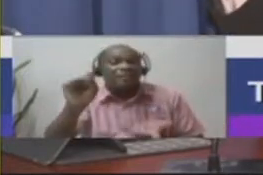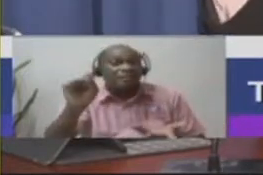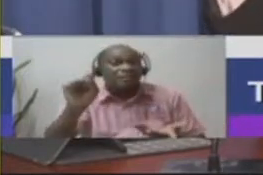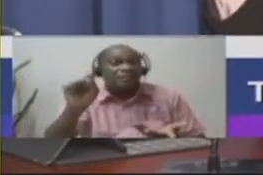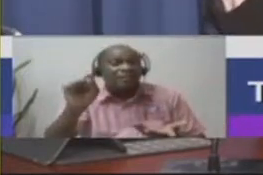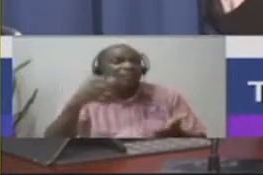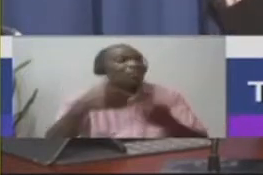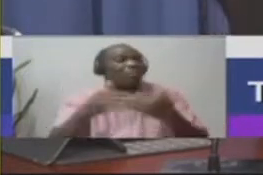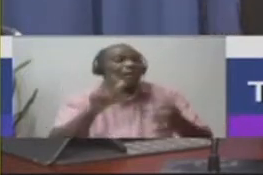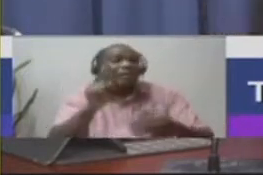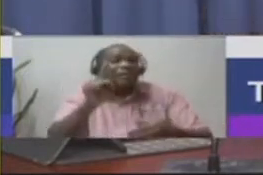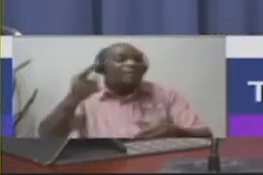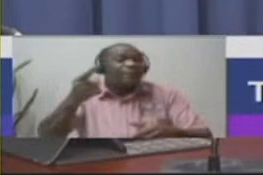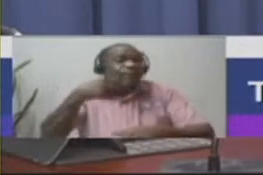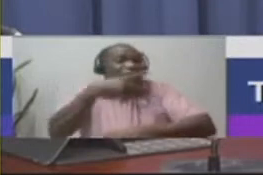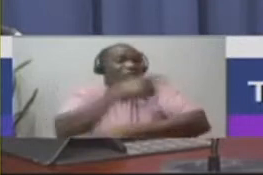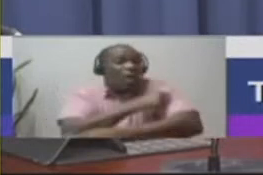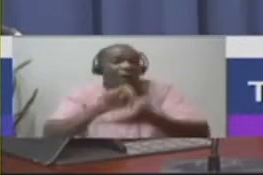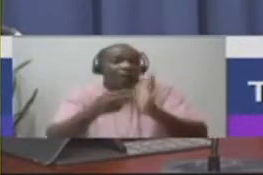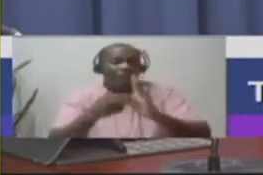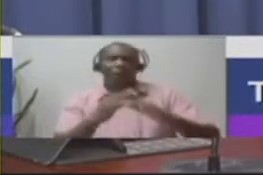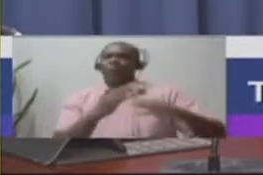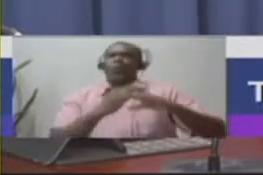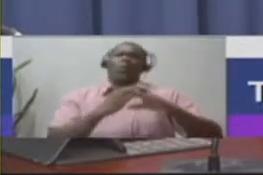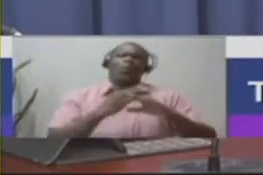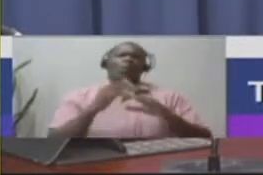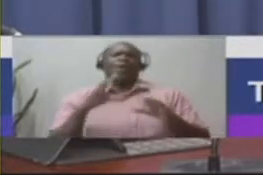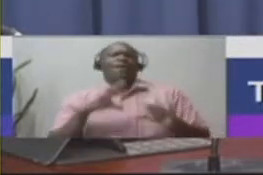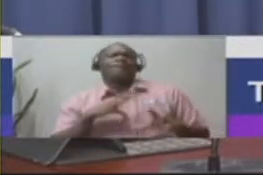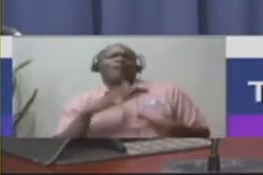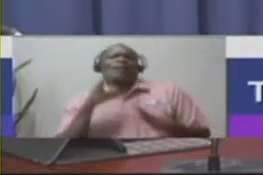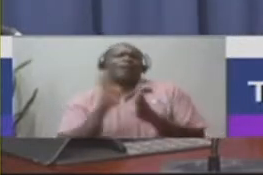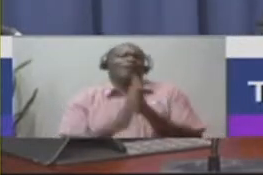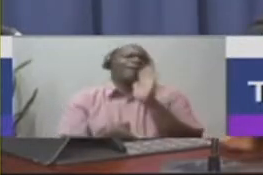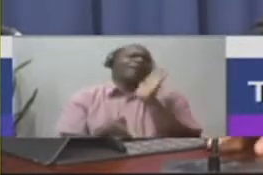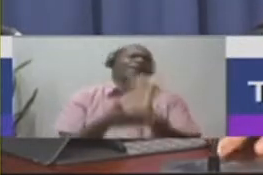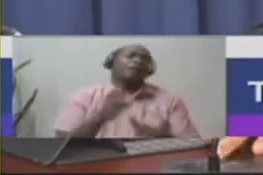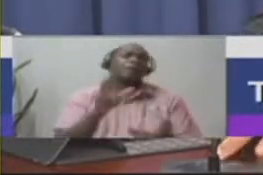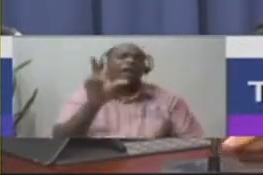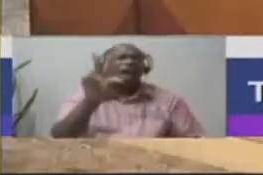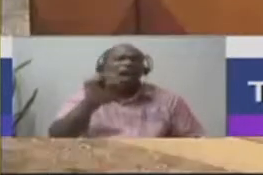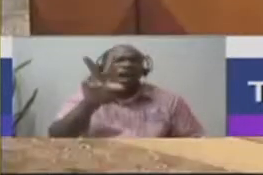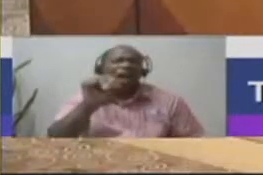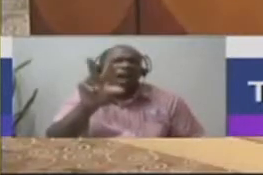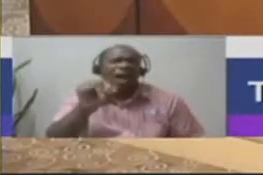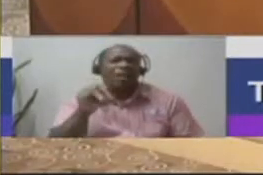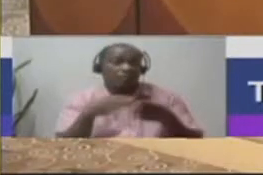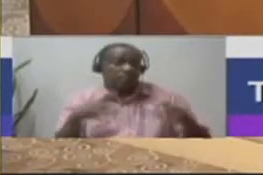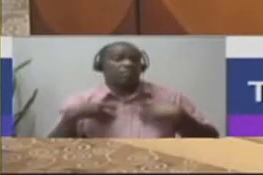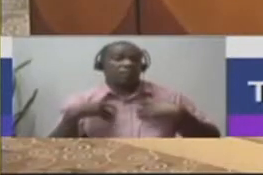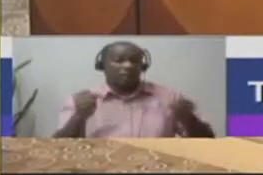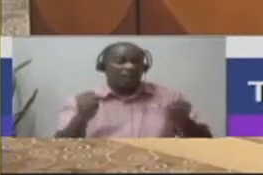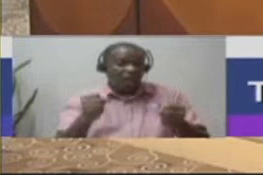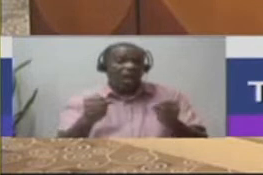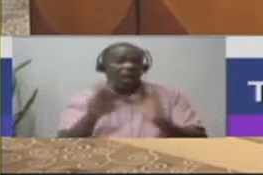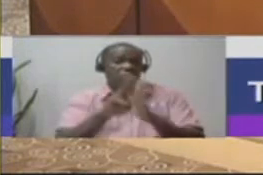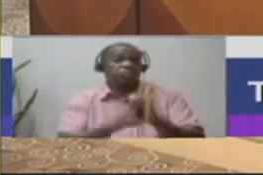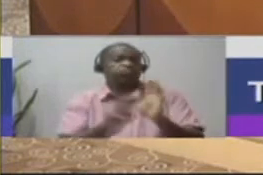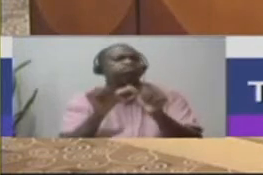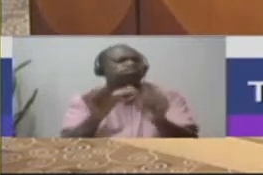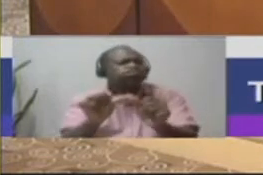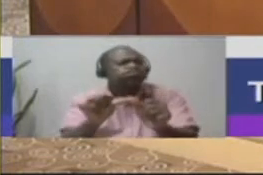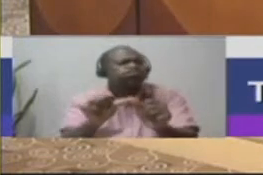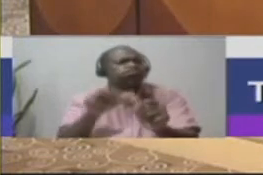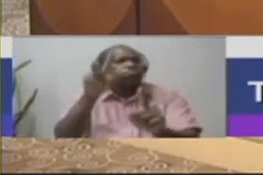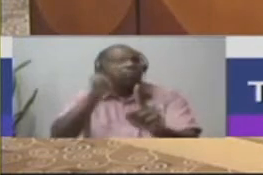fully protected, and the public health measures still apply. So generally speaking, it will vary depending on the vaccines,